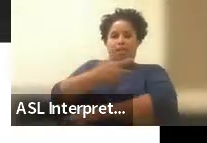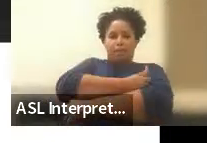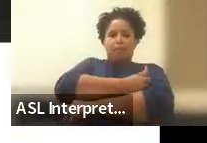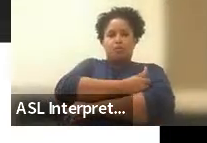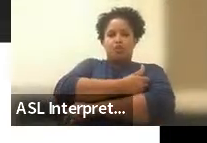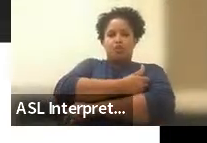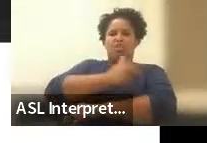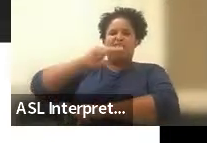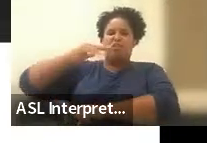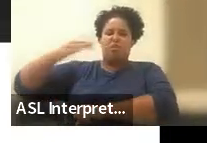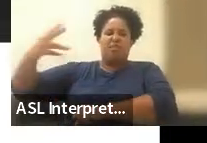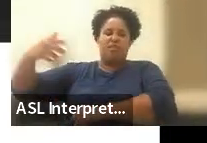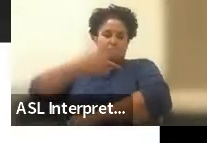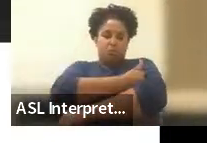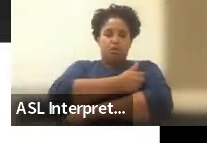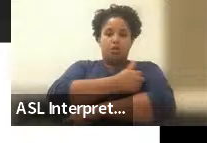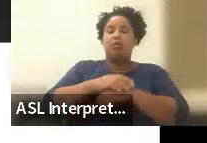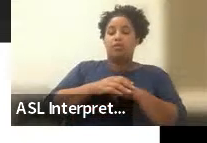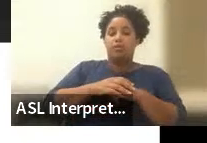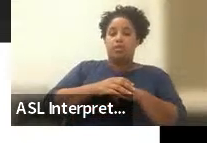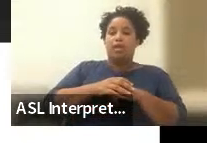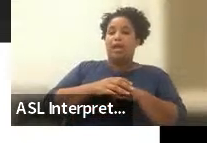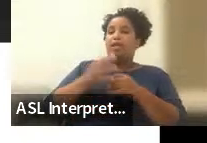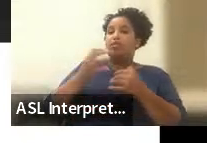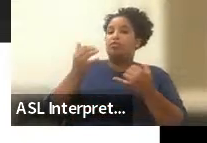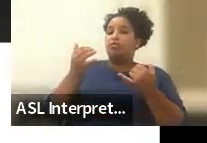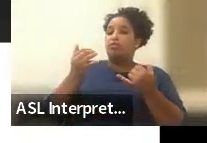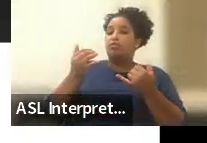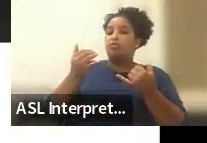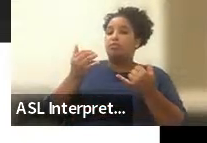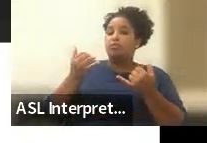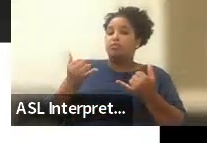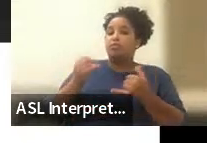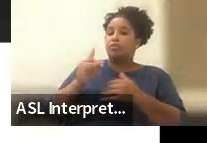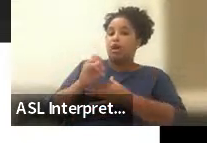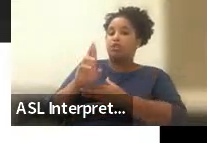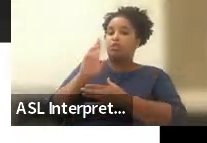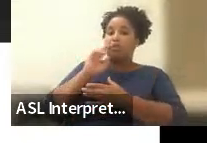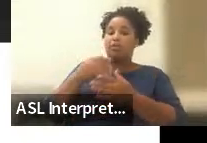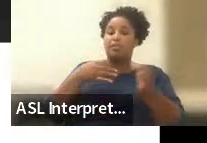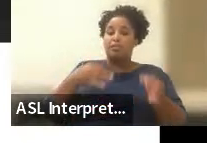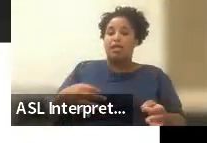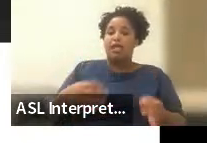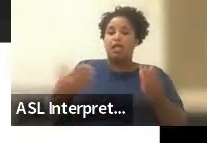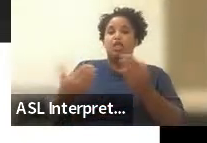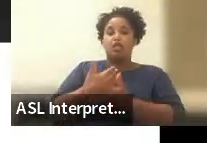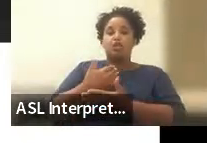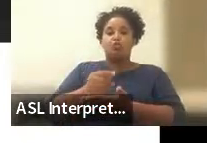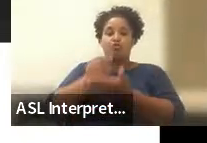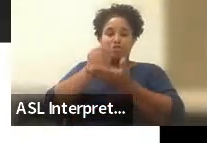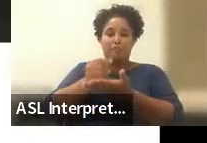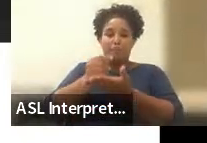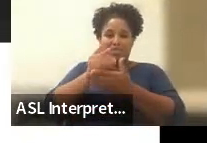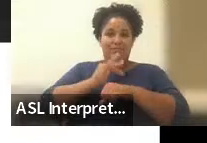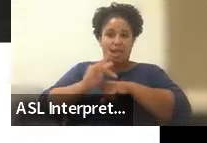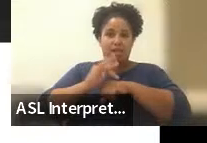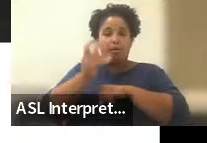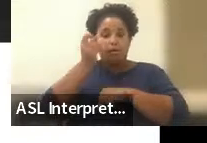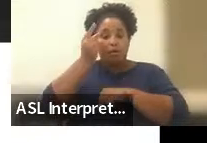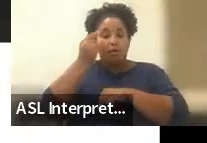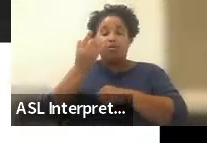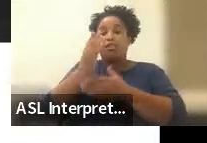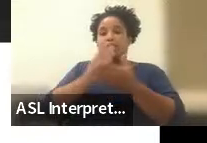Dr. Nielsen will be giving a brief update on the treatments that are currently available. We know that there is